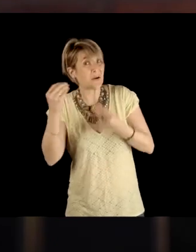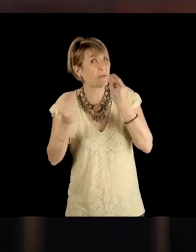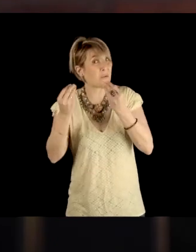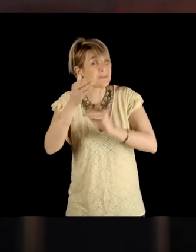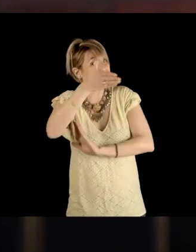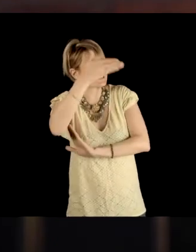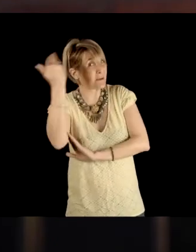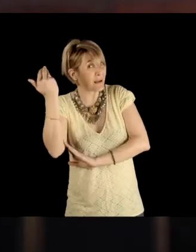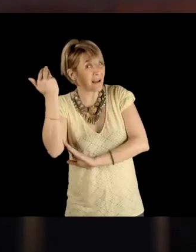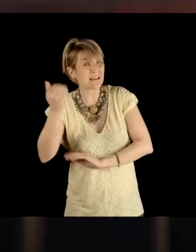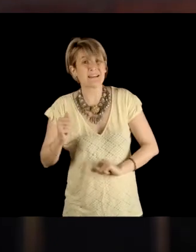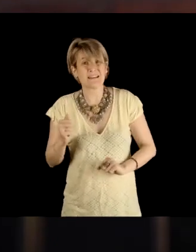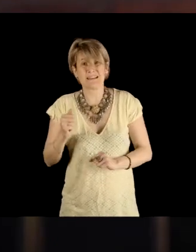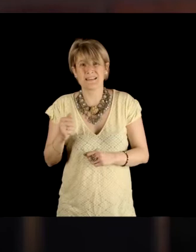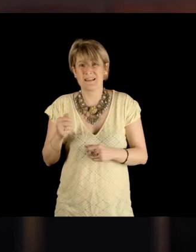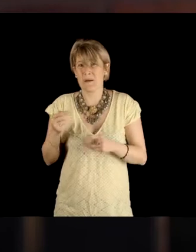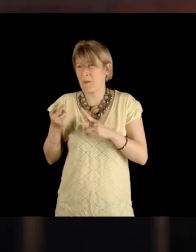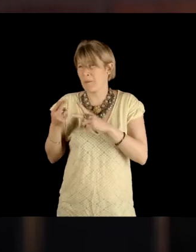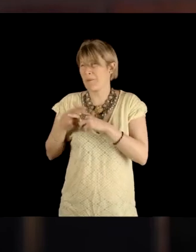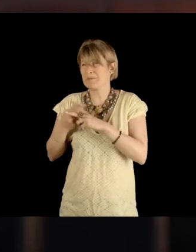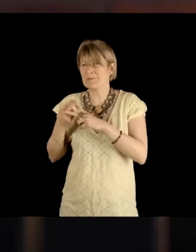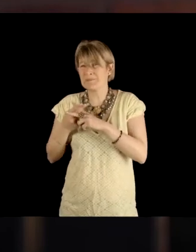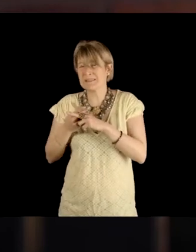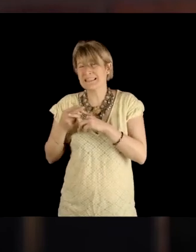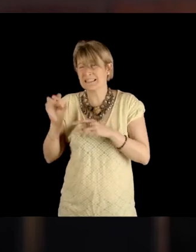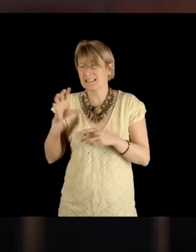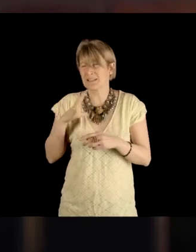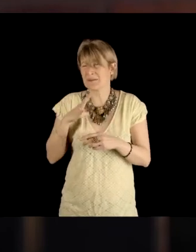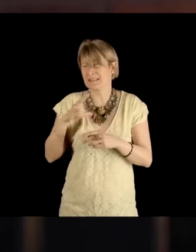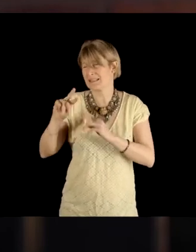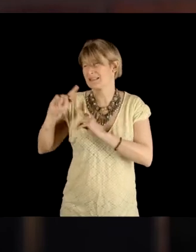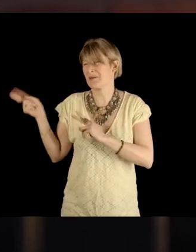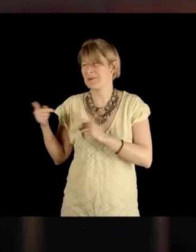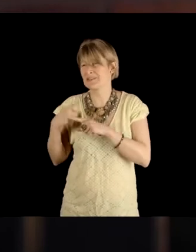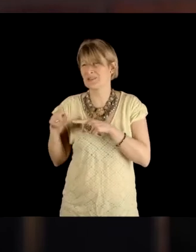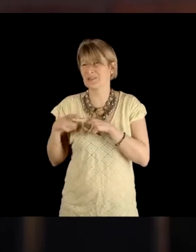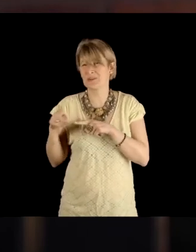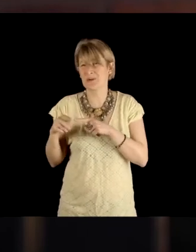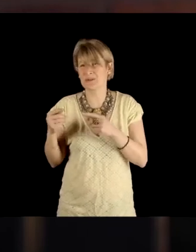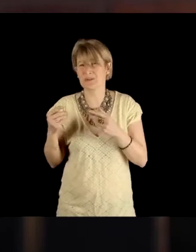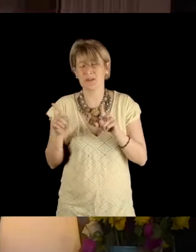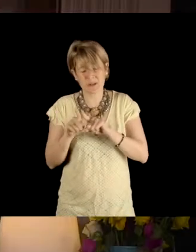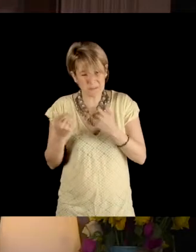of impression, and it haunts your mind just before you go to sleep.